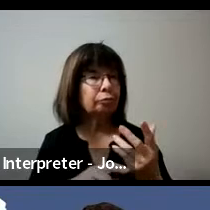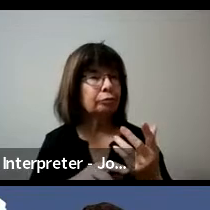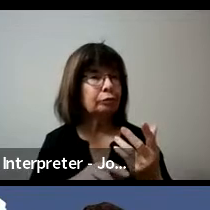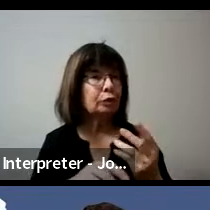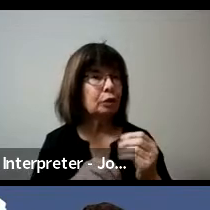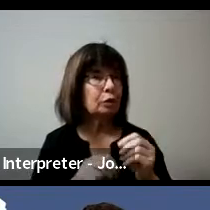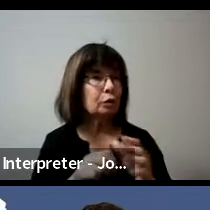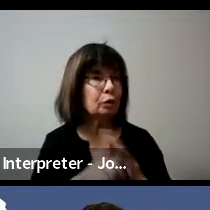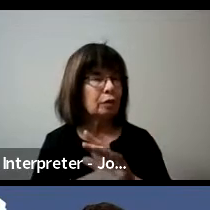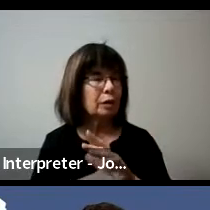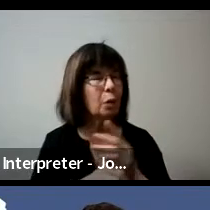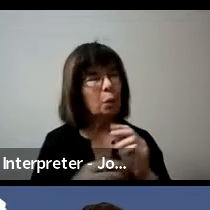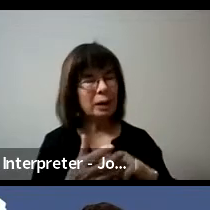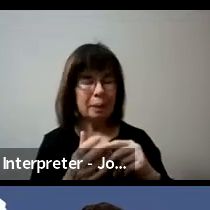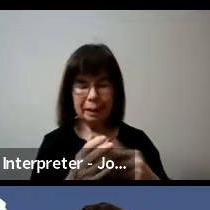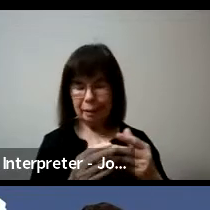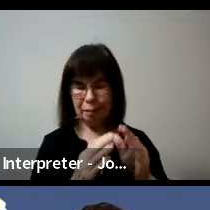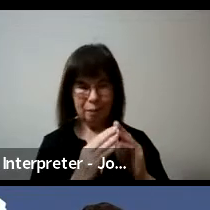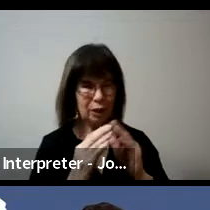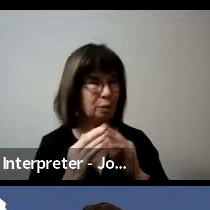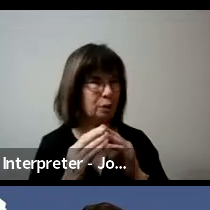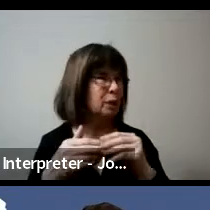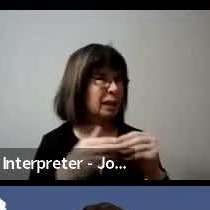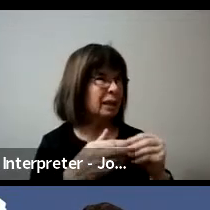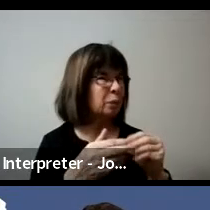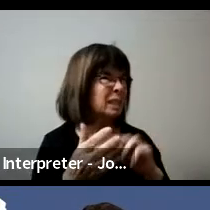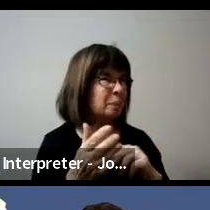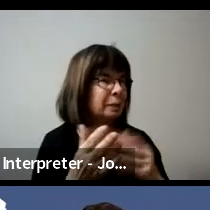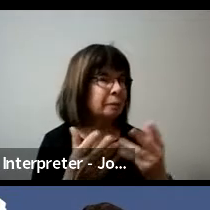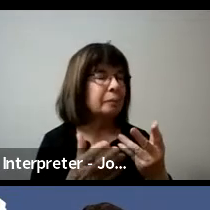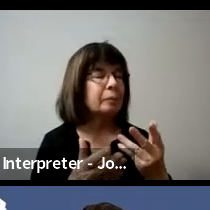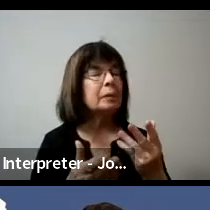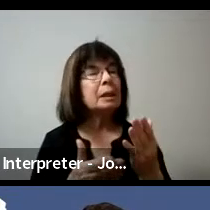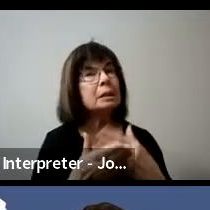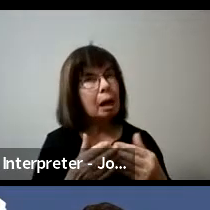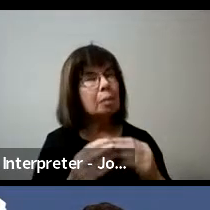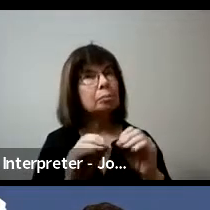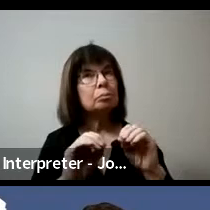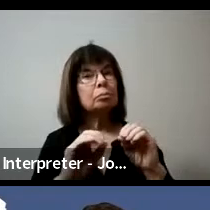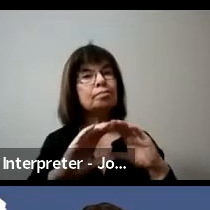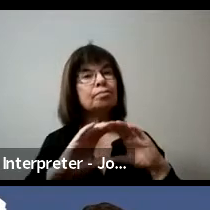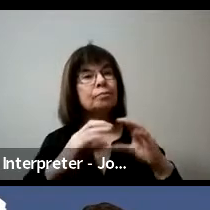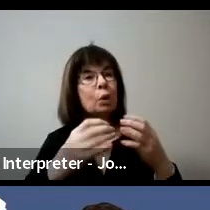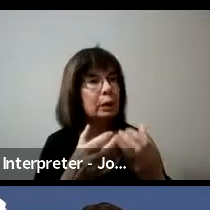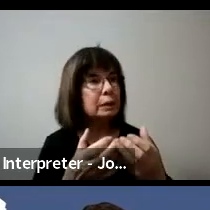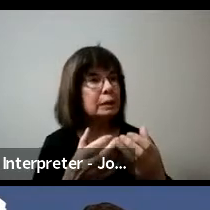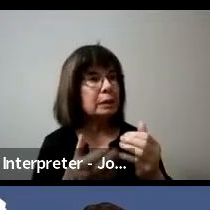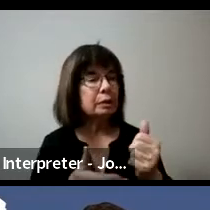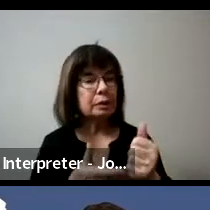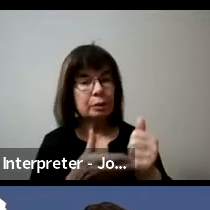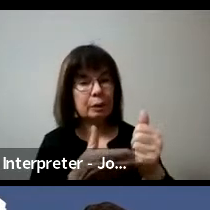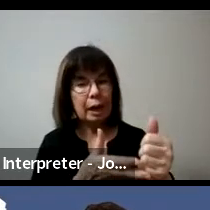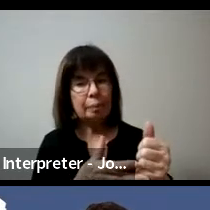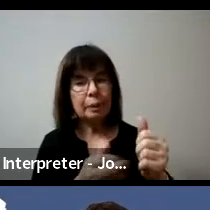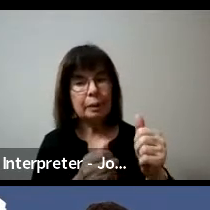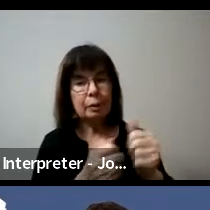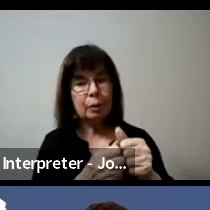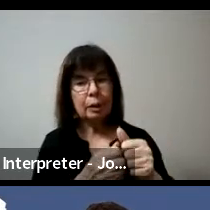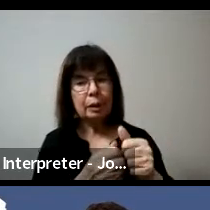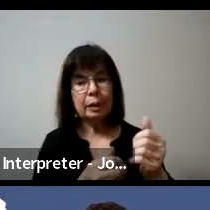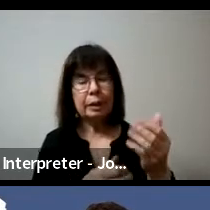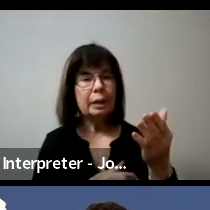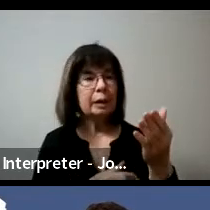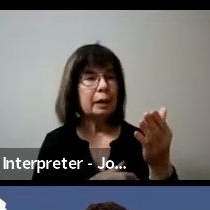I'm asking, what I mean by that is some of the organizations that we're helping with case investigation and contact